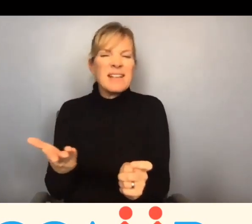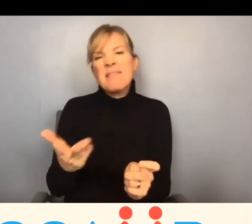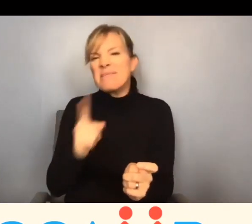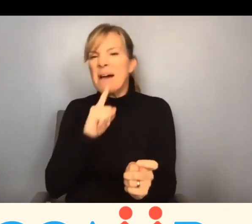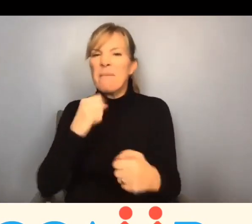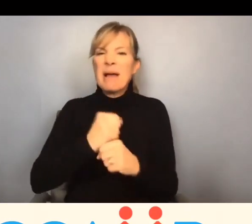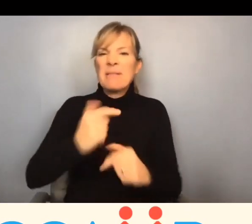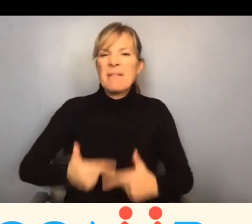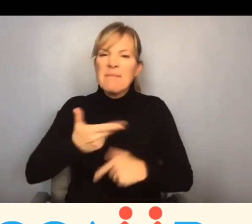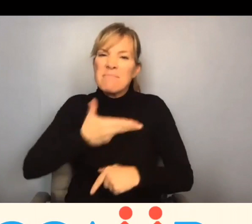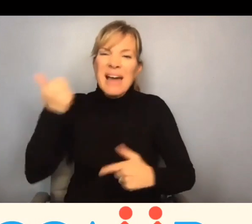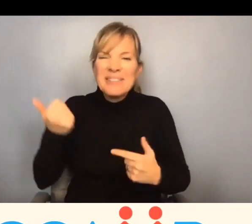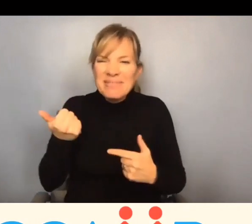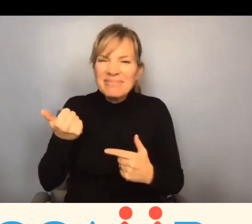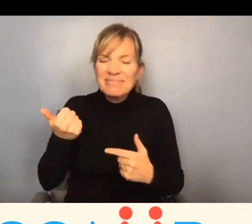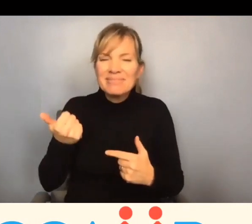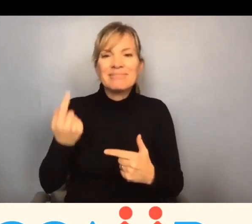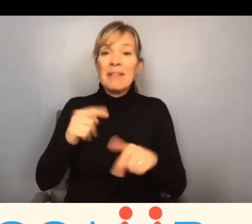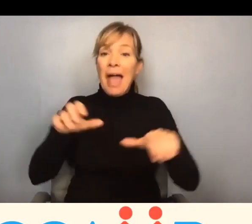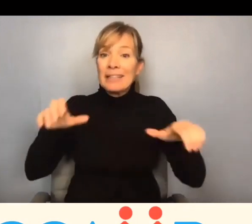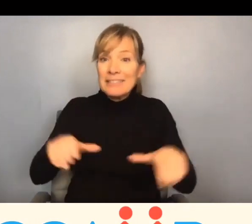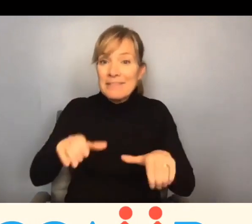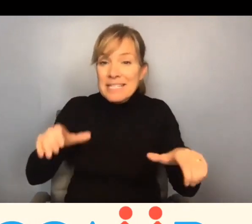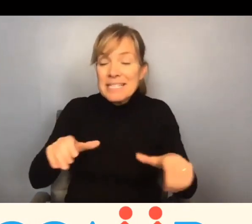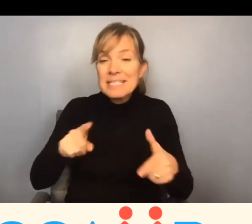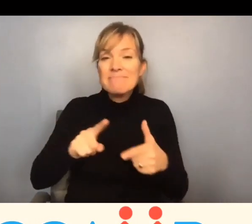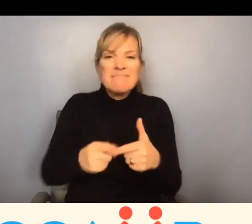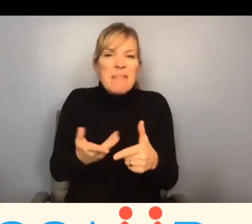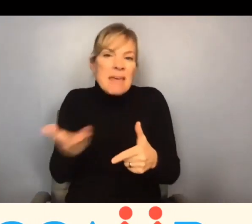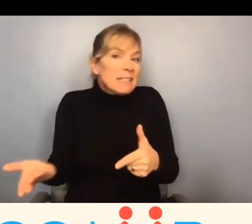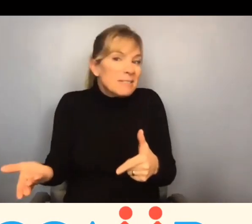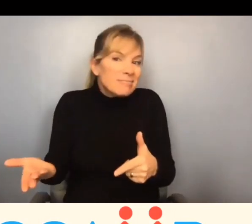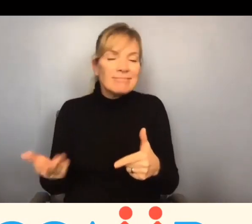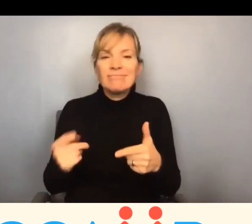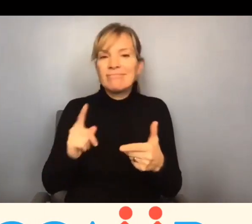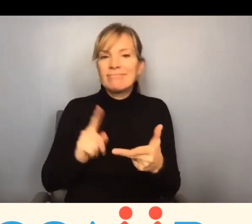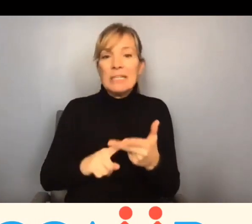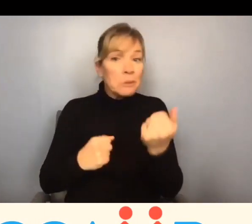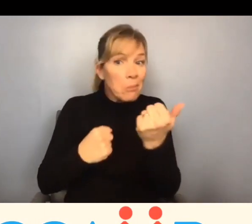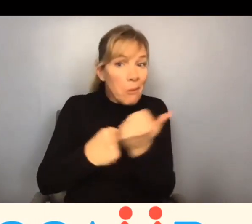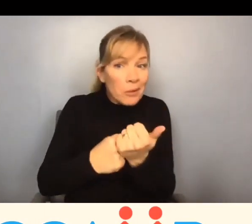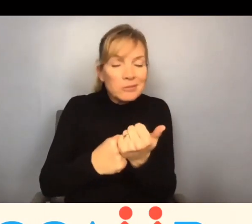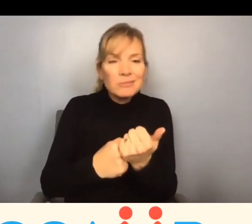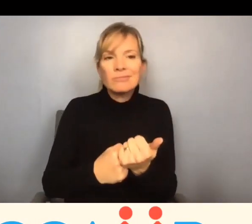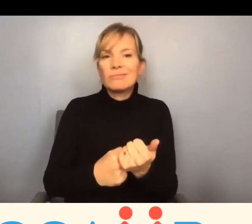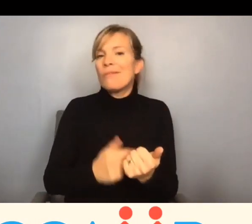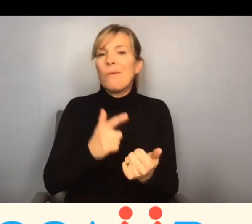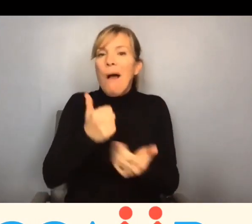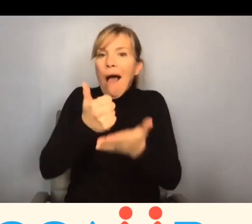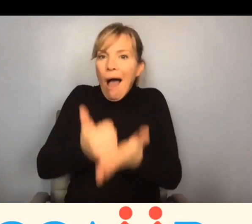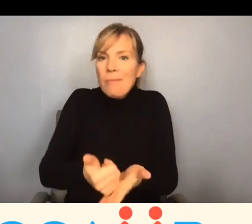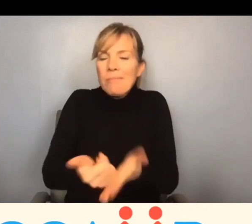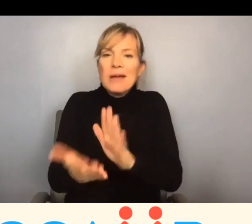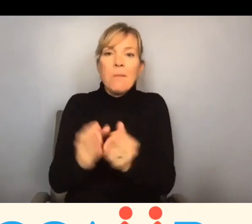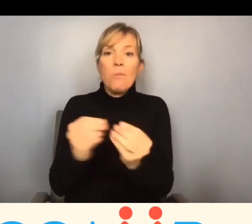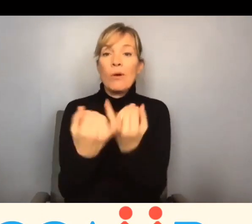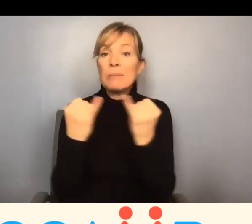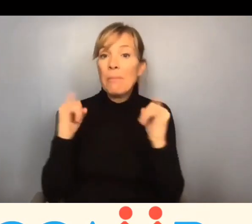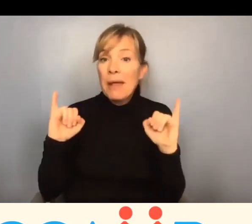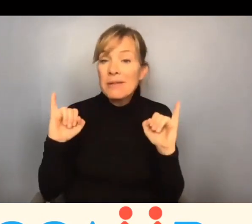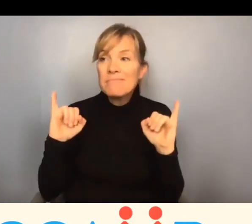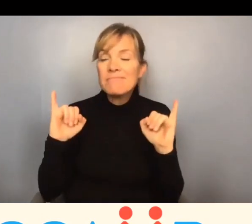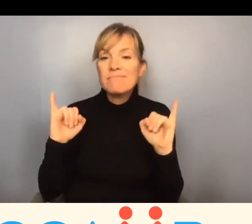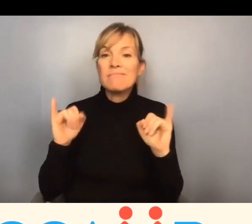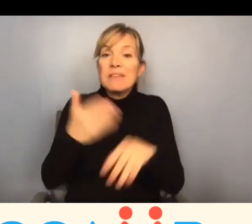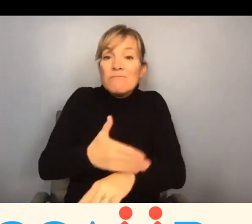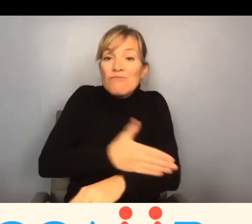better, for activities, items, supports that will help them be more independent,